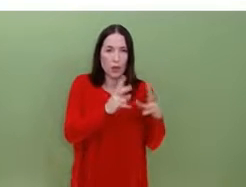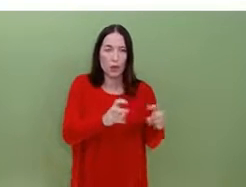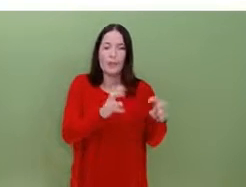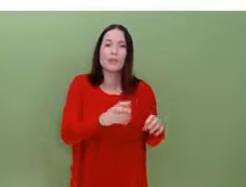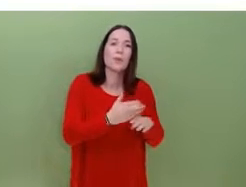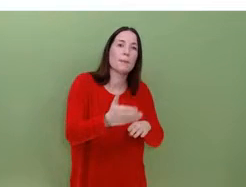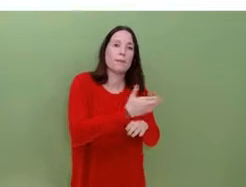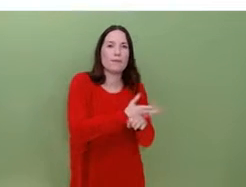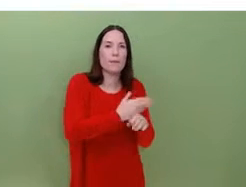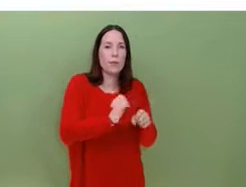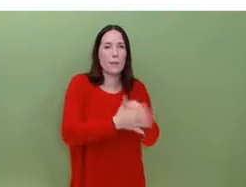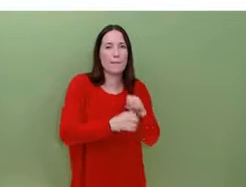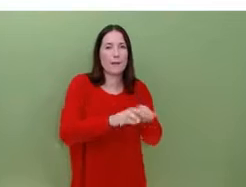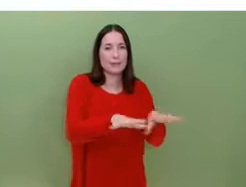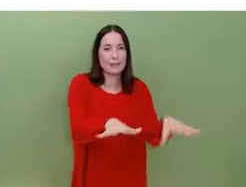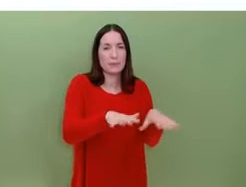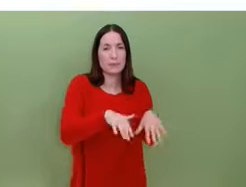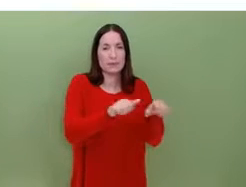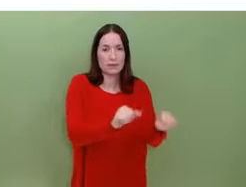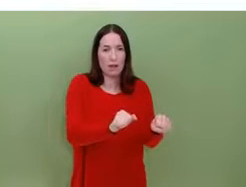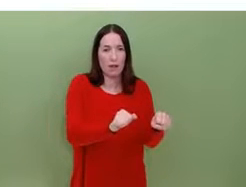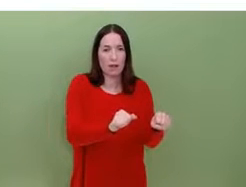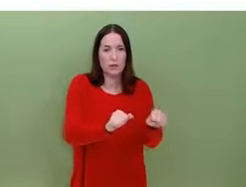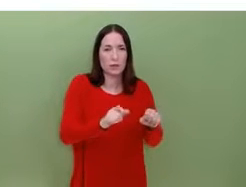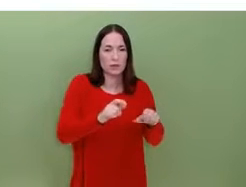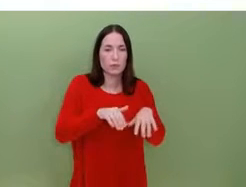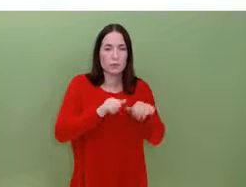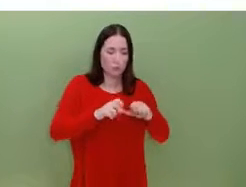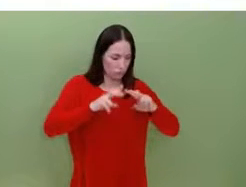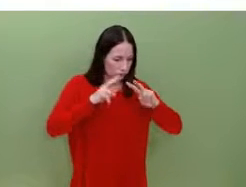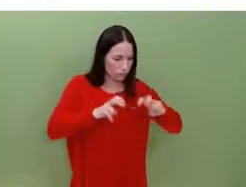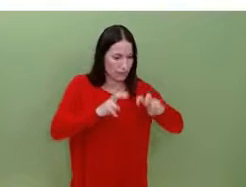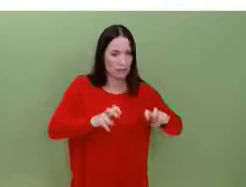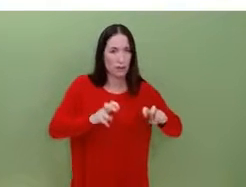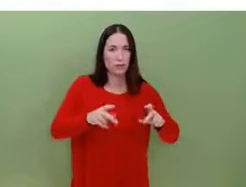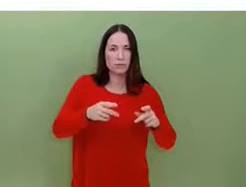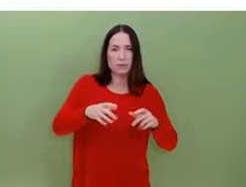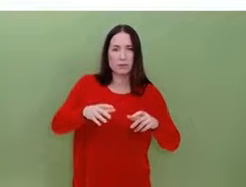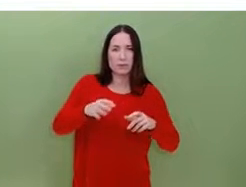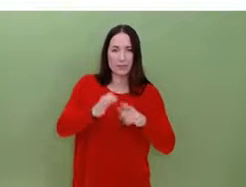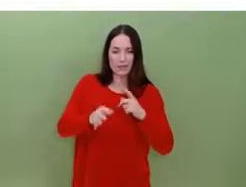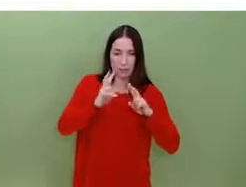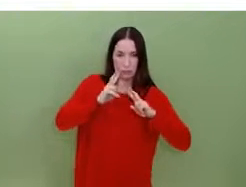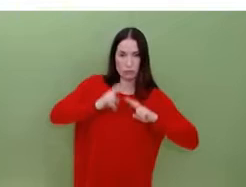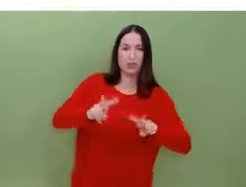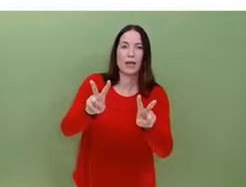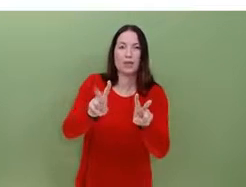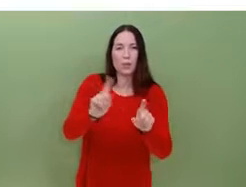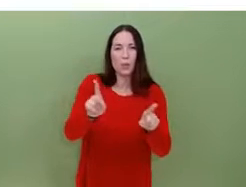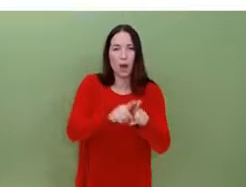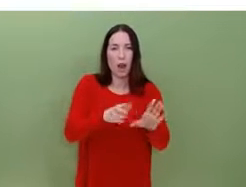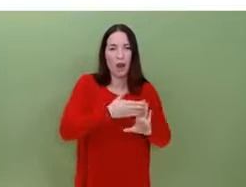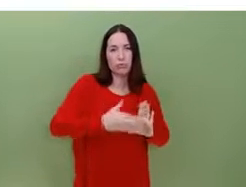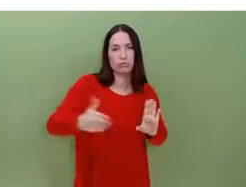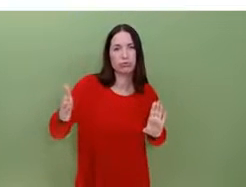pandemic started, that would enable us to do a kind of projection of where they would be were it not